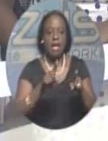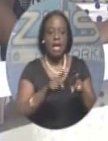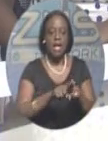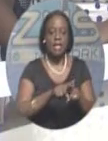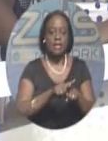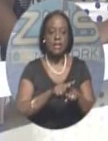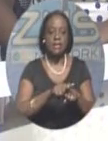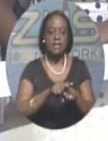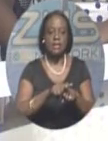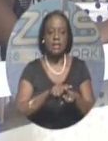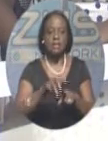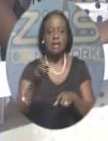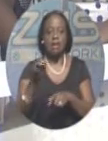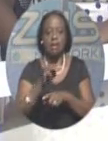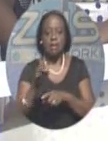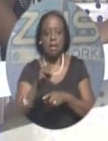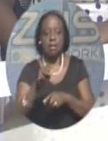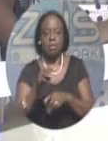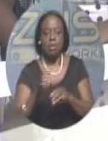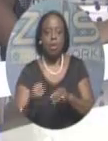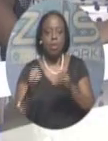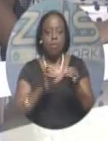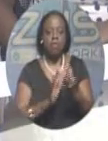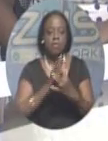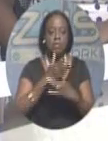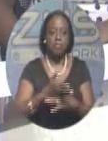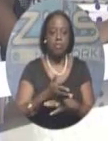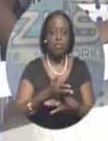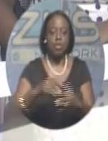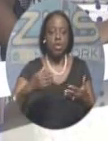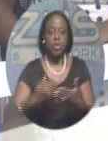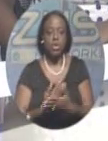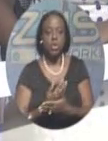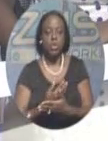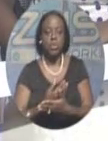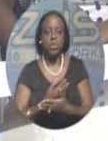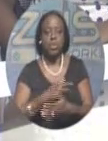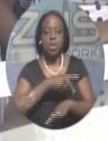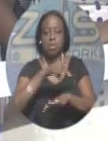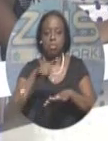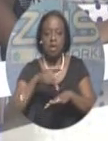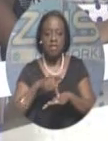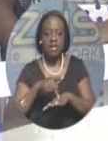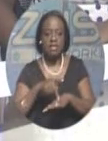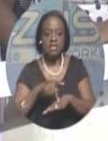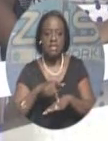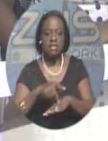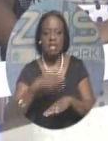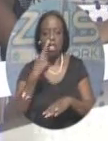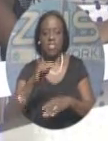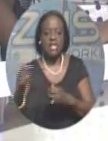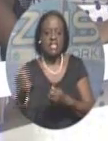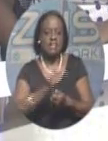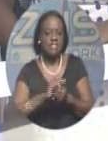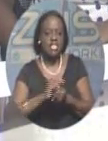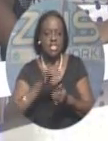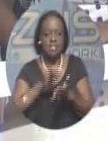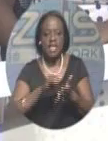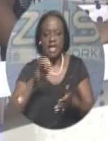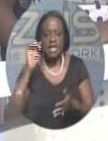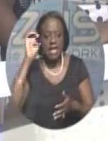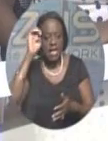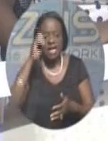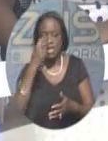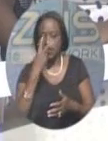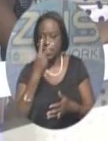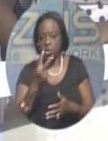Providence. Now, he talked about the devastation he saw as he carried out initial assessments as the dangerous system left a trail